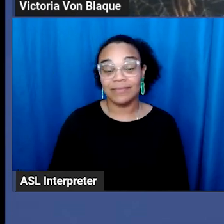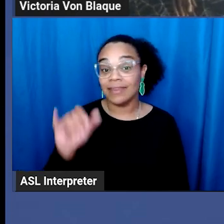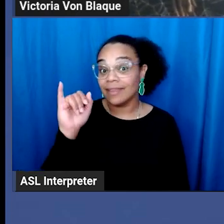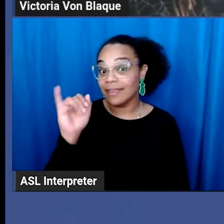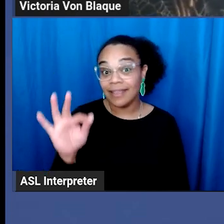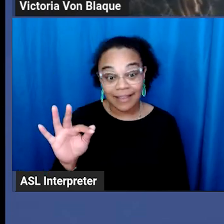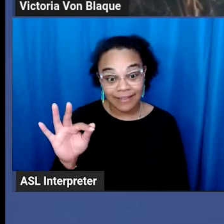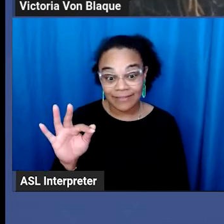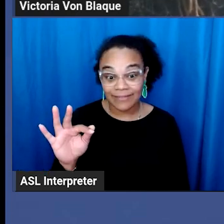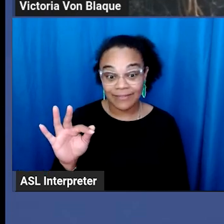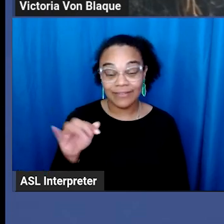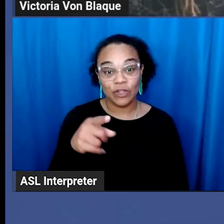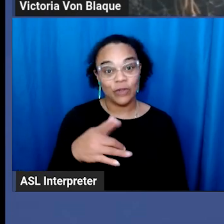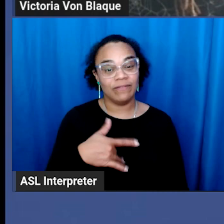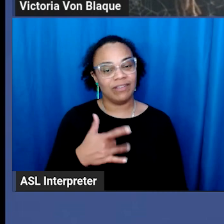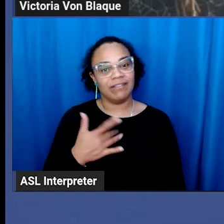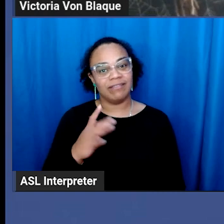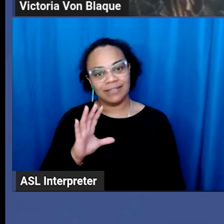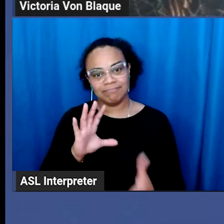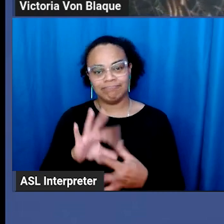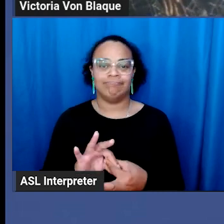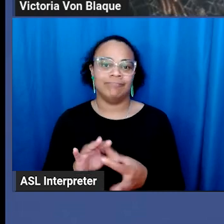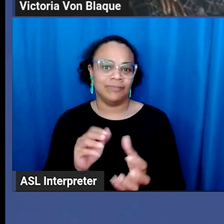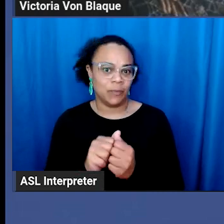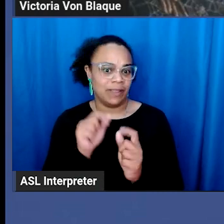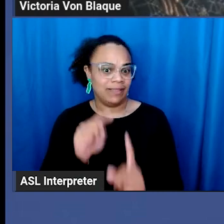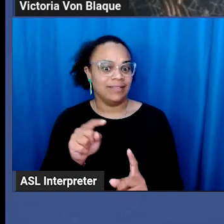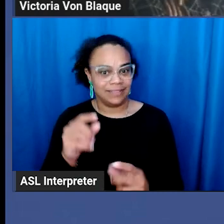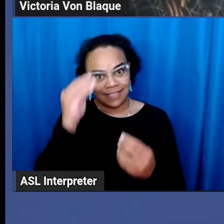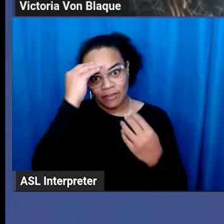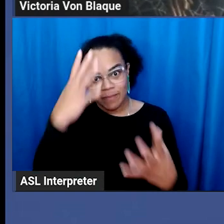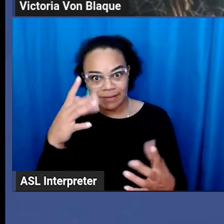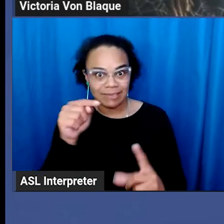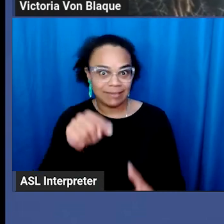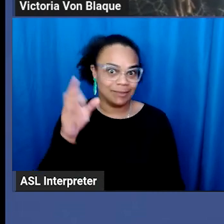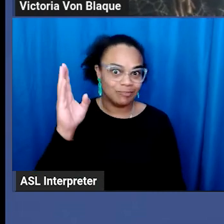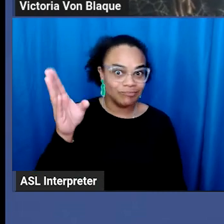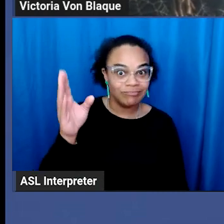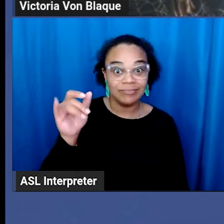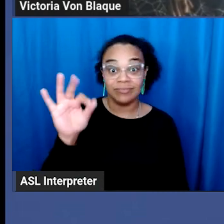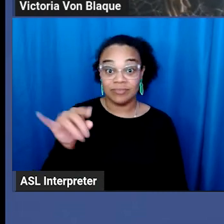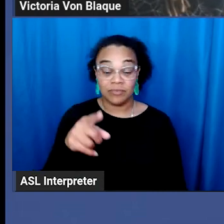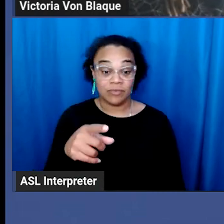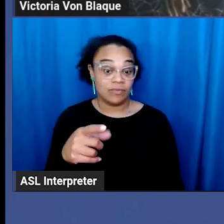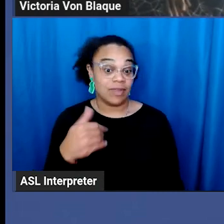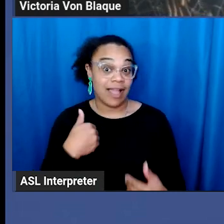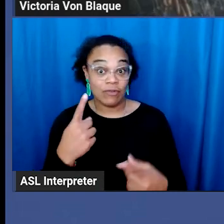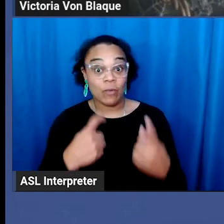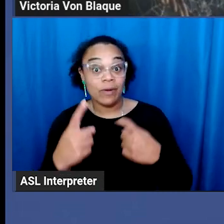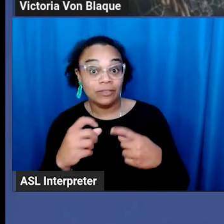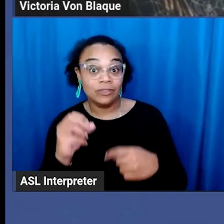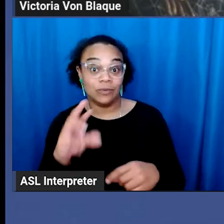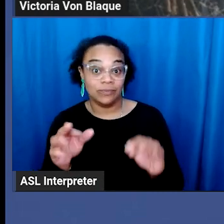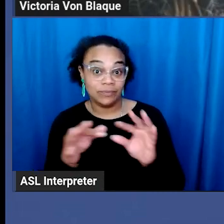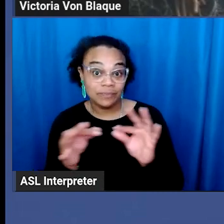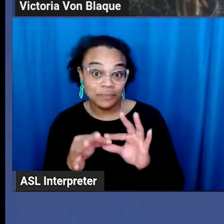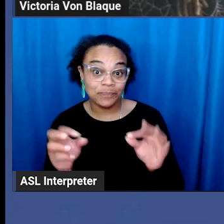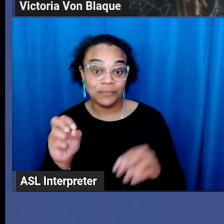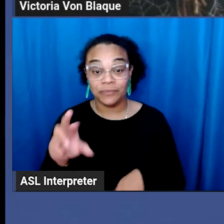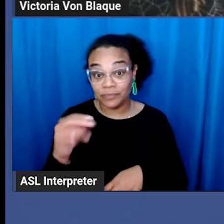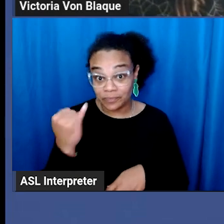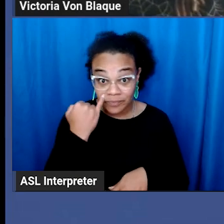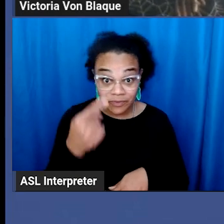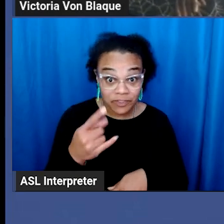If this resonates with you and you have any questions or comments, or you possibly